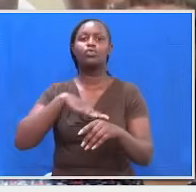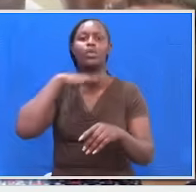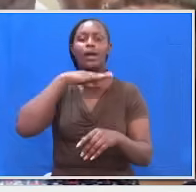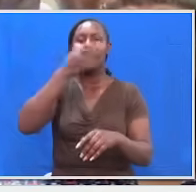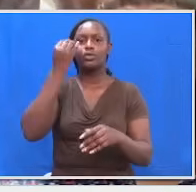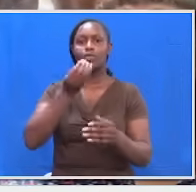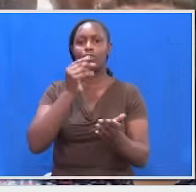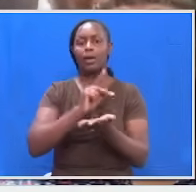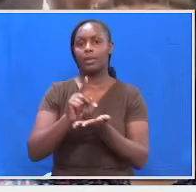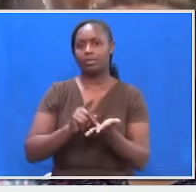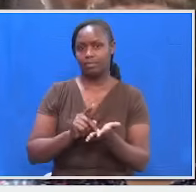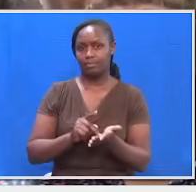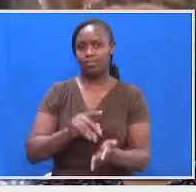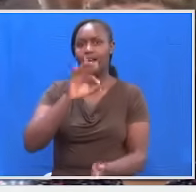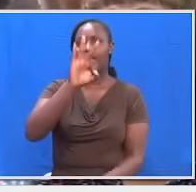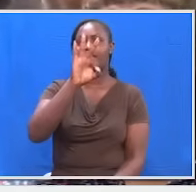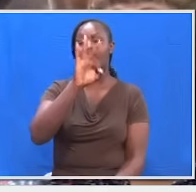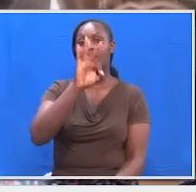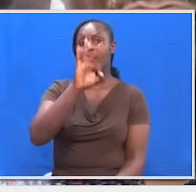On 3rd of September,